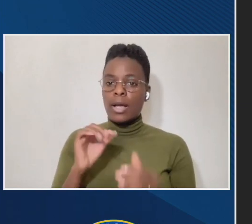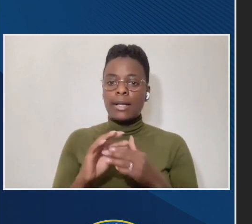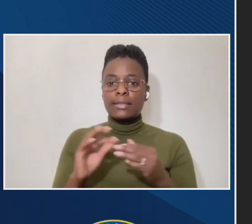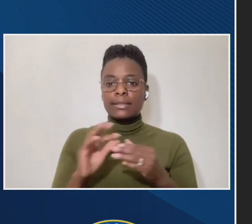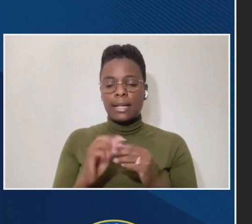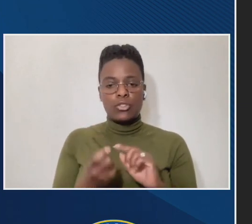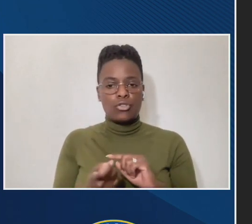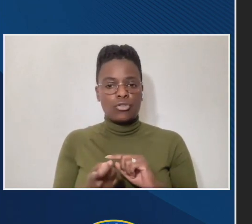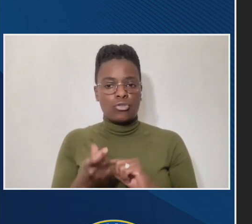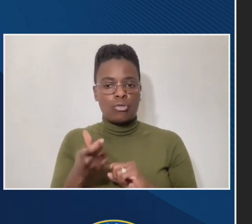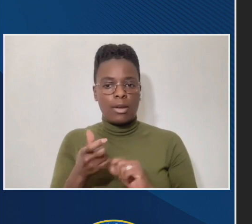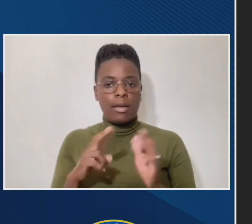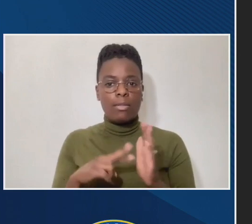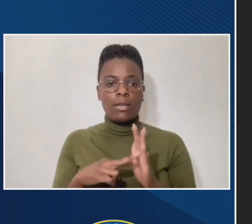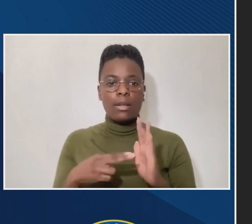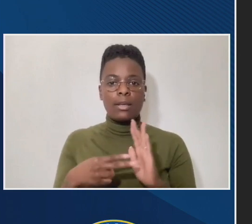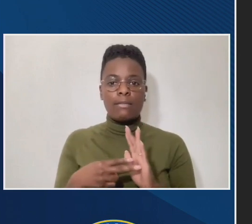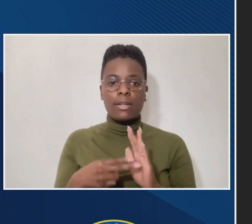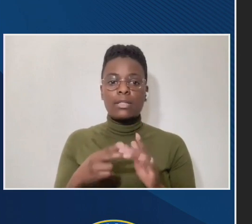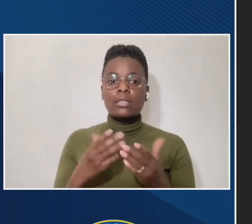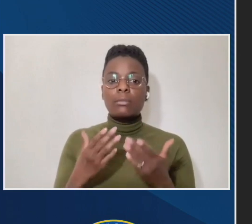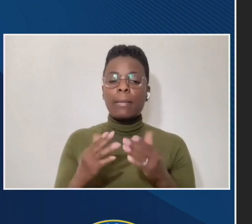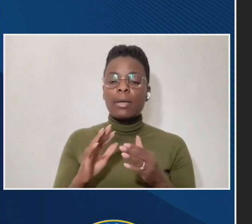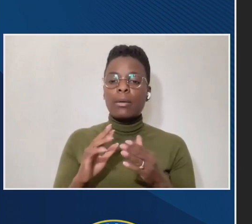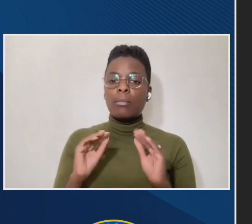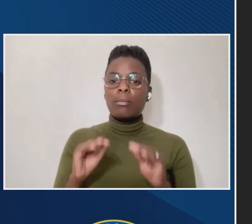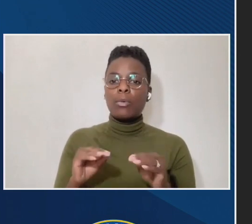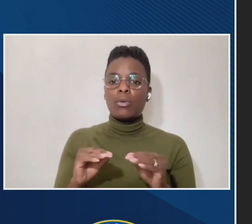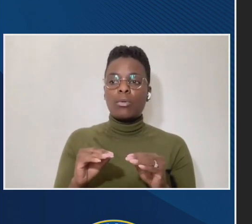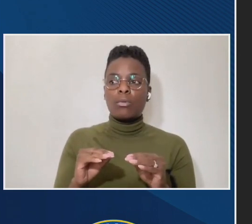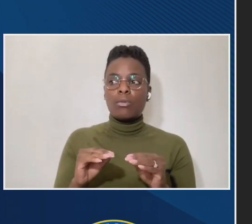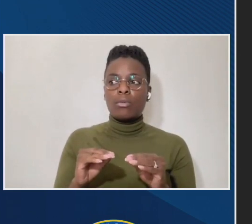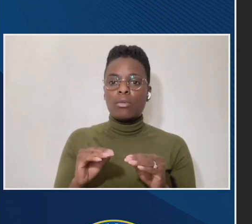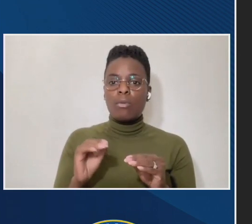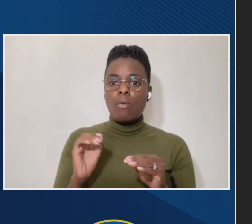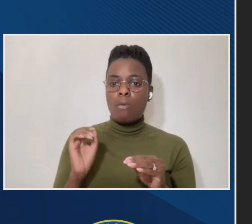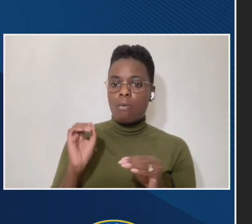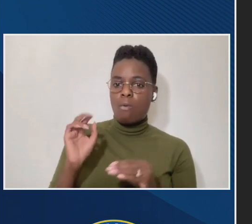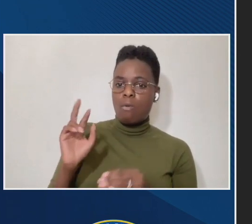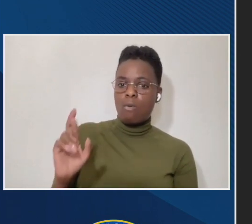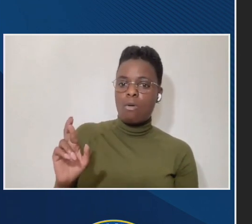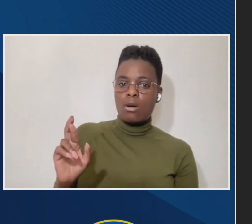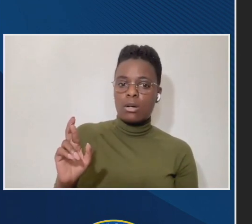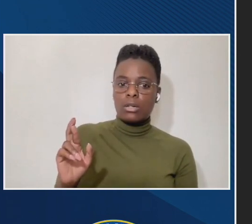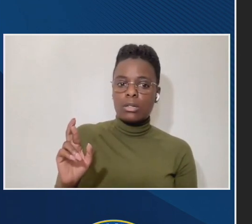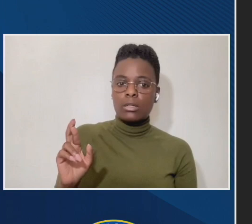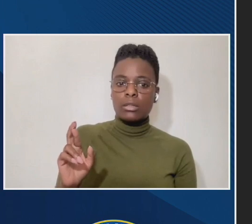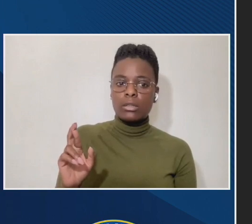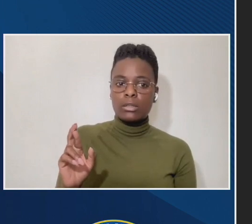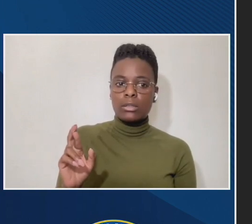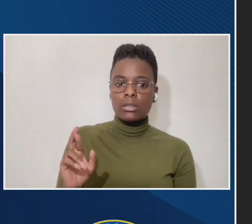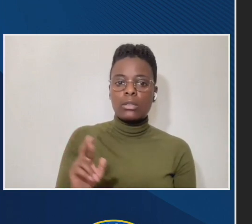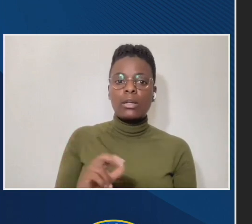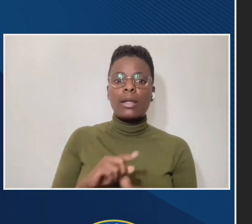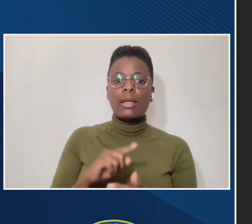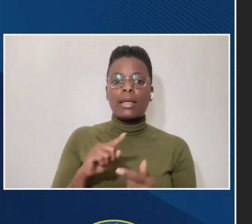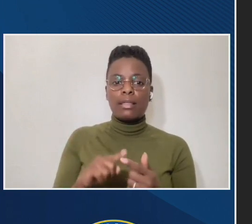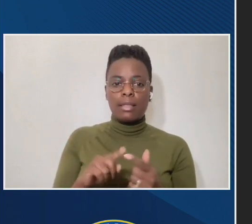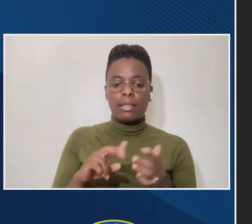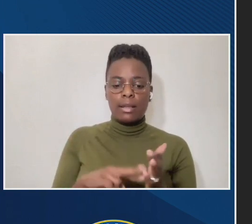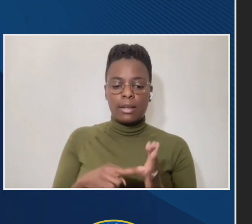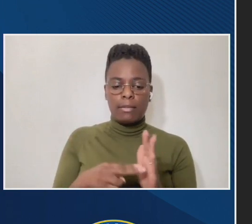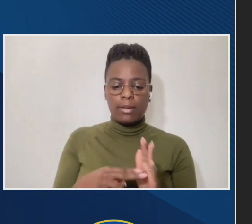Yeah, Hannah, thank you for providing that extra information. If you look back to the document that we